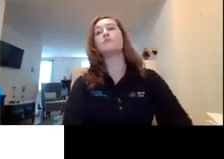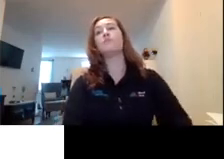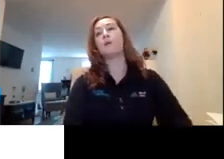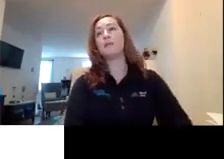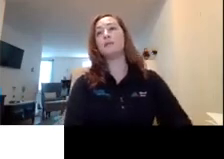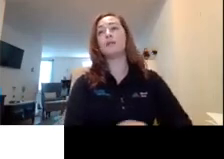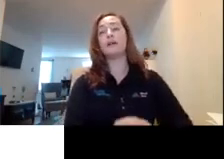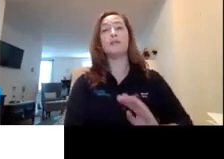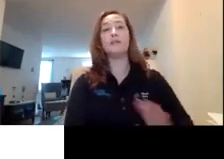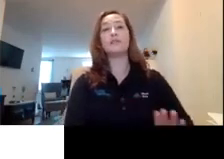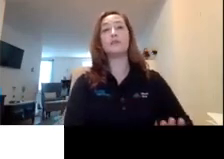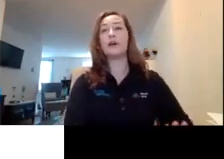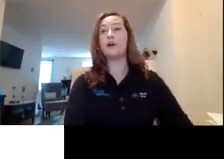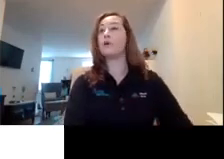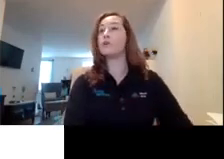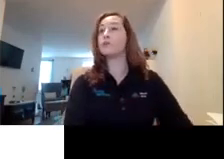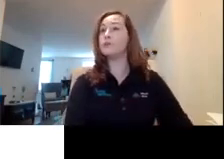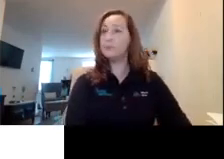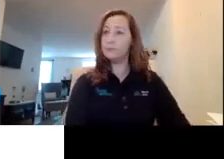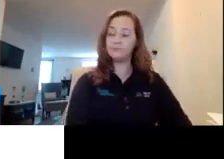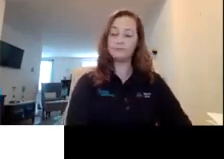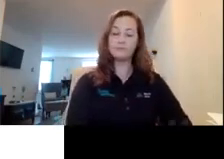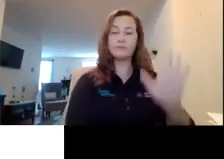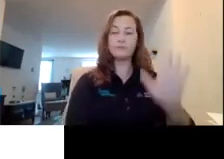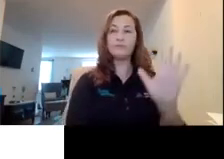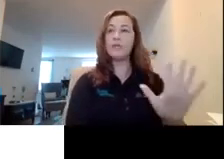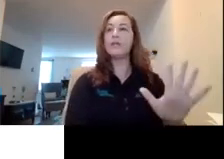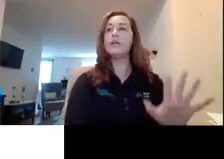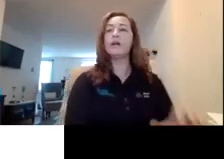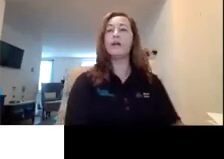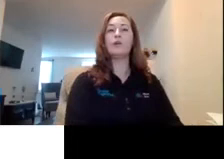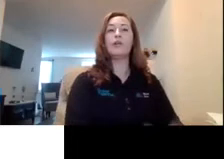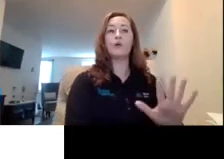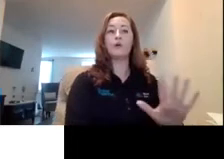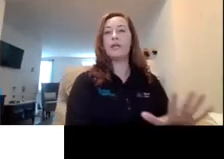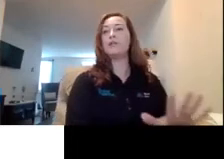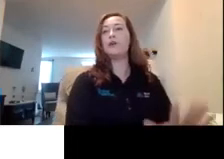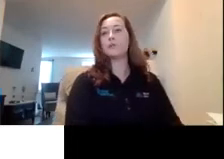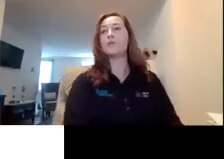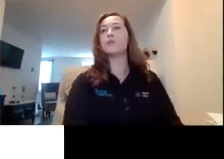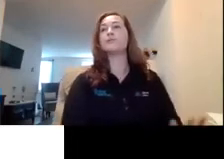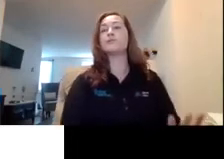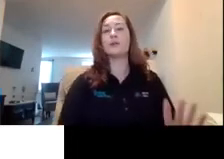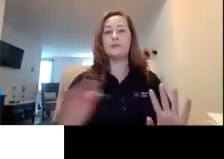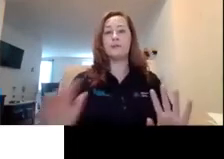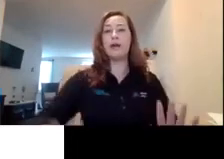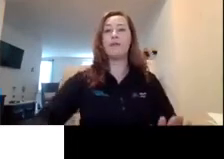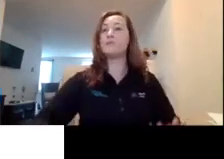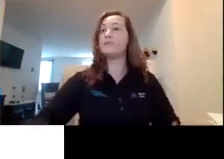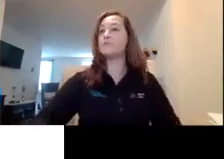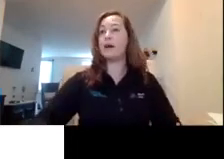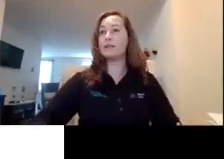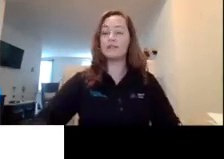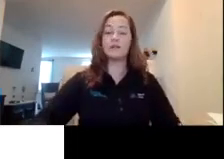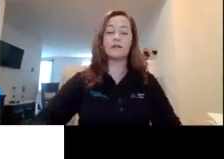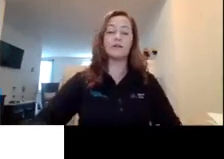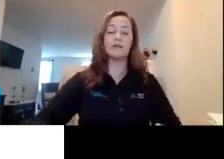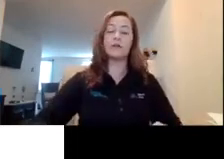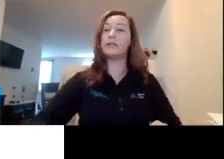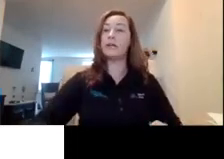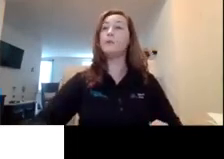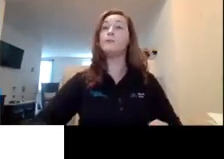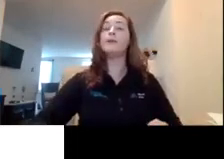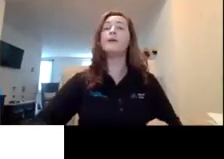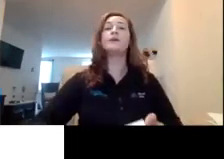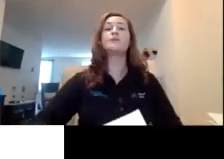Services Department at each hospital. All our 8 hospitals have this mask